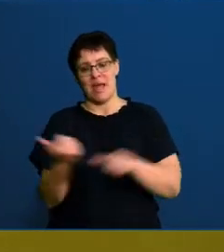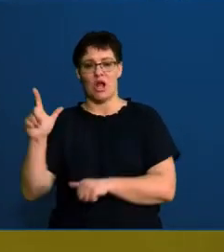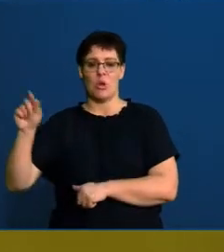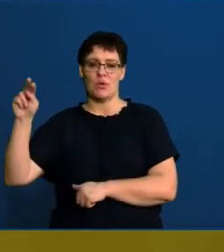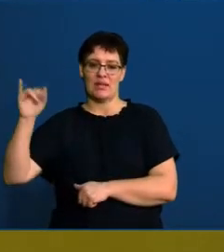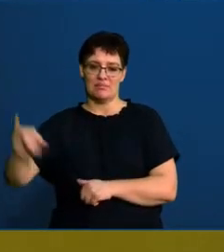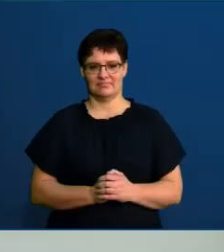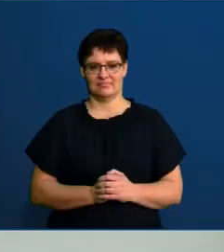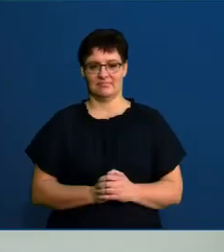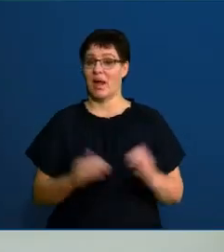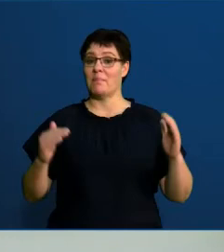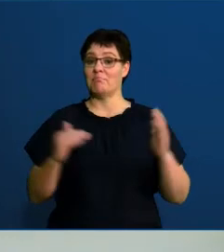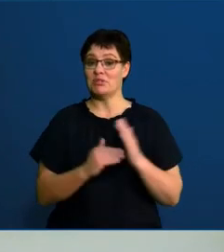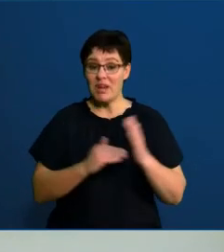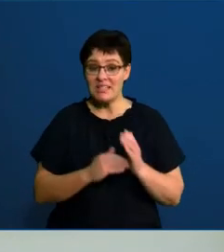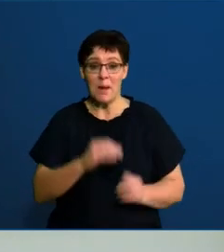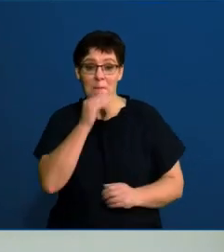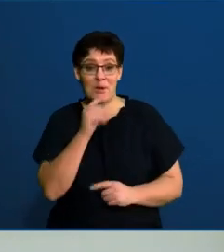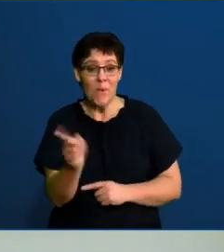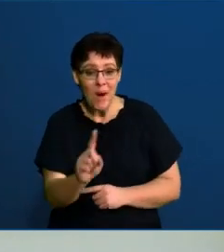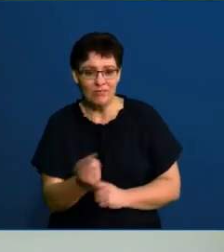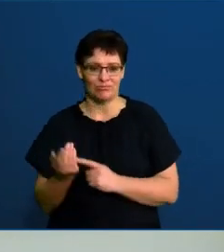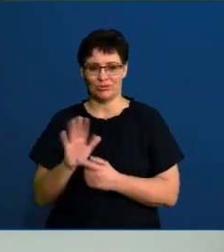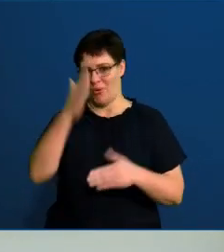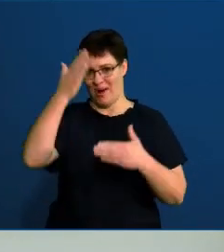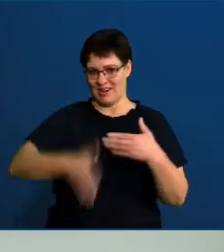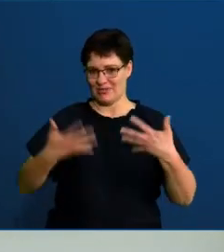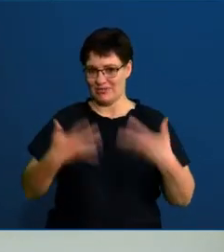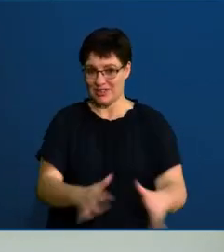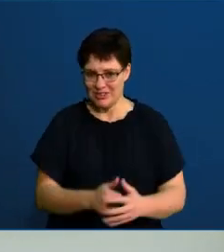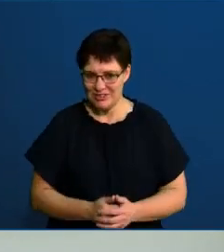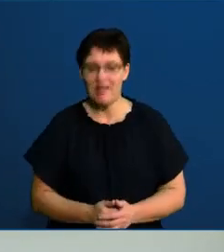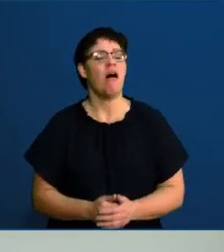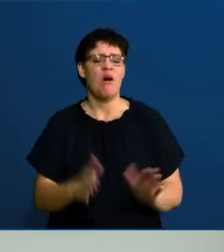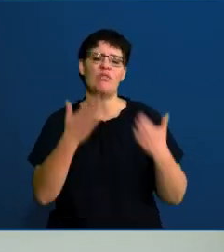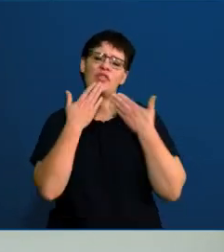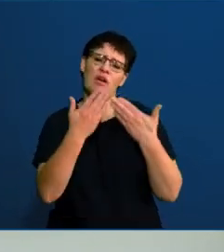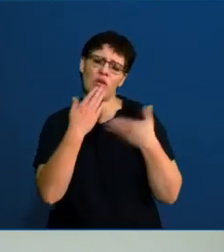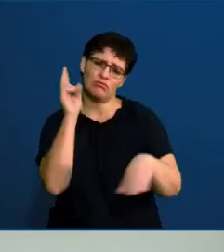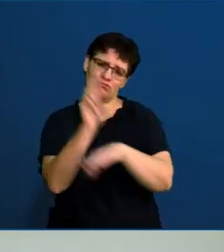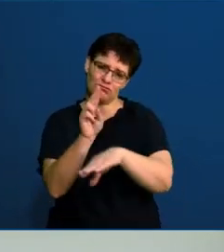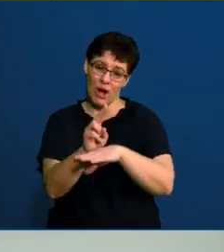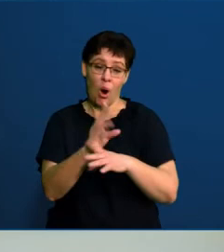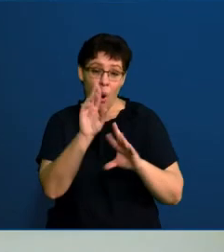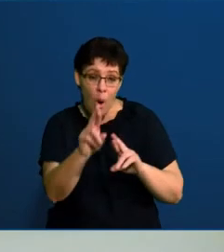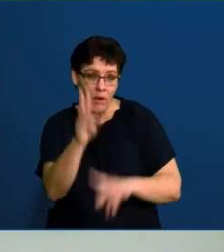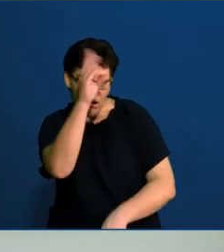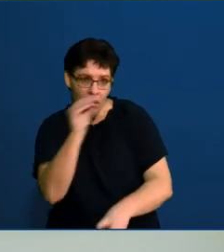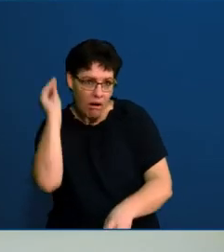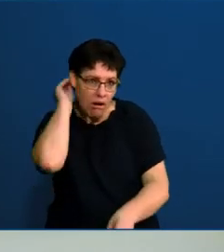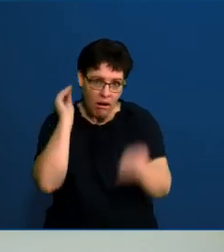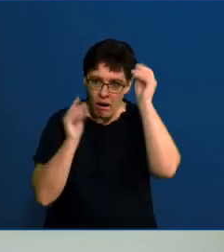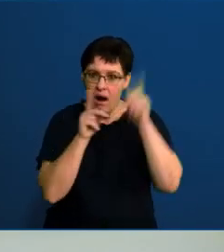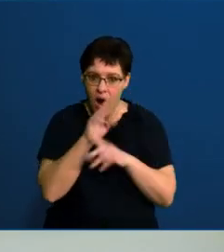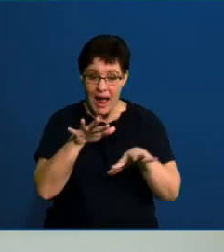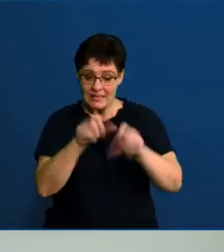Lenny. Matrix, that brings us to the end of the show. Thank you so much for joining us, and I hope you got a lot of tips and tricks to tackle